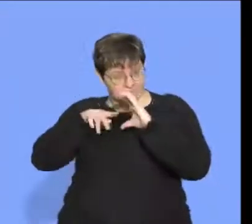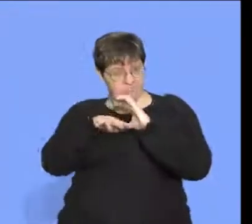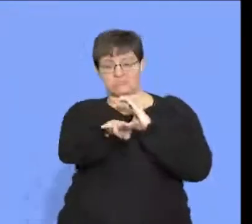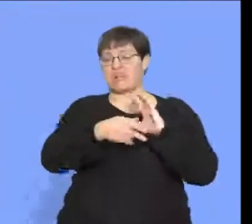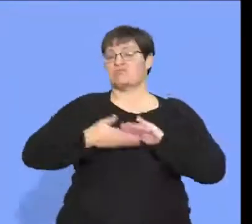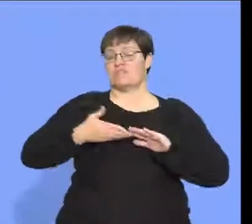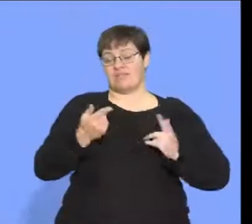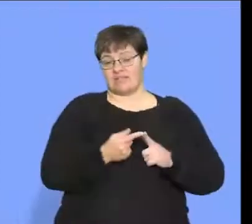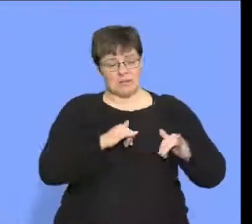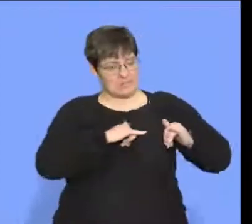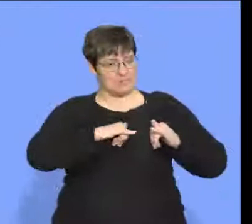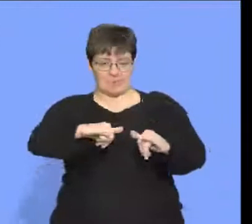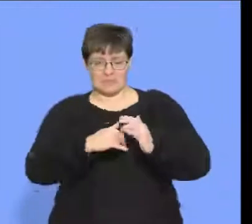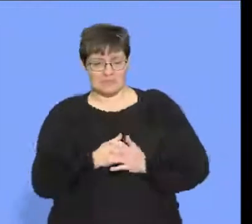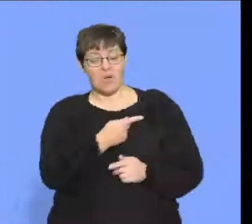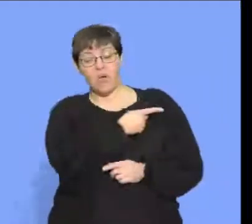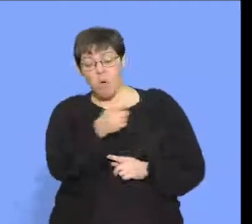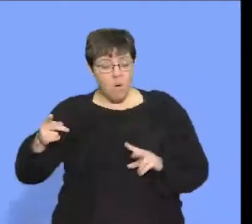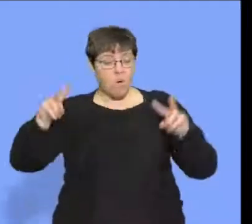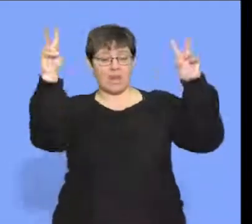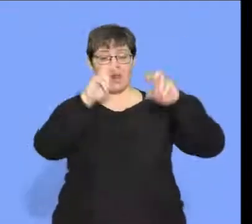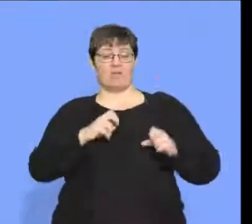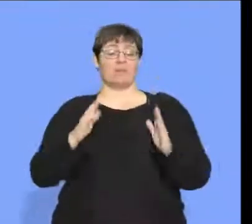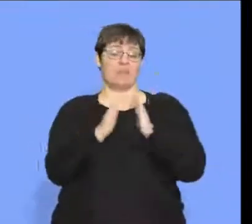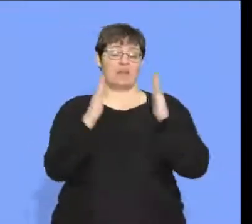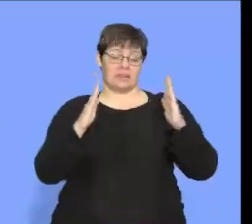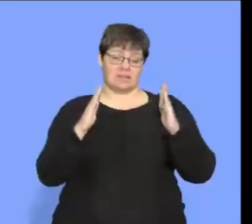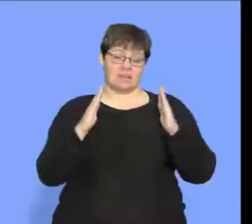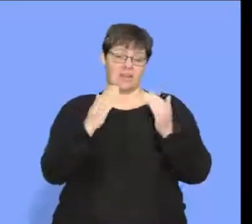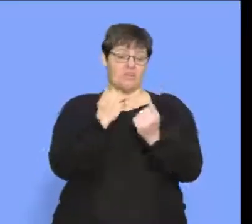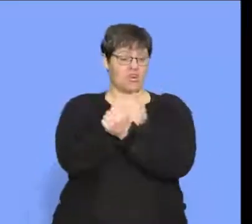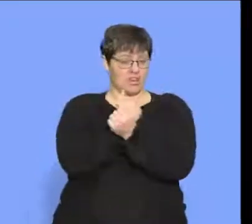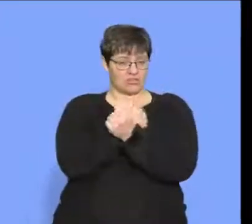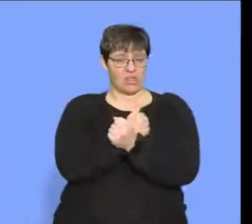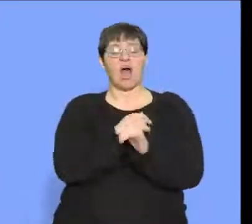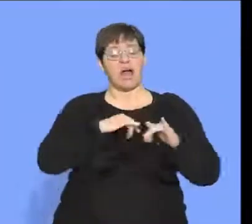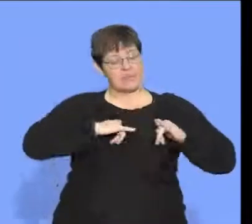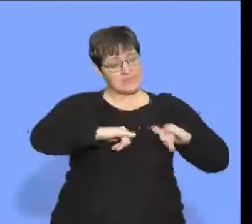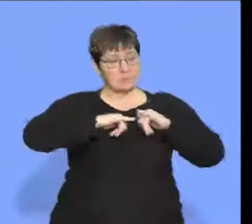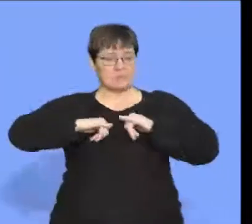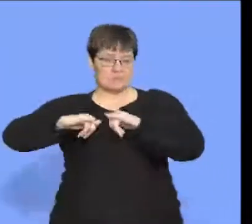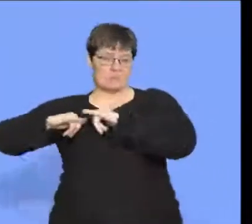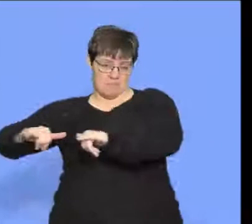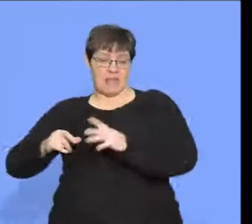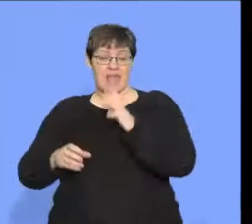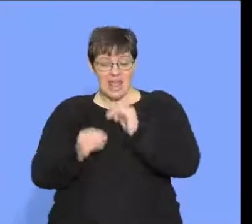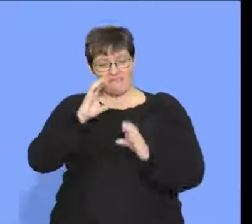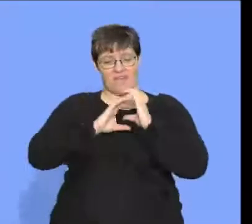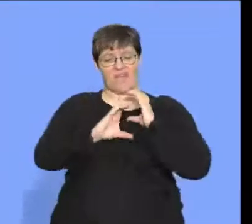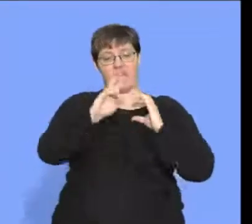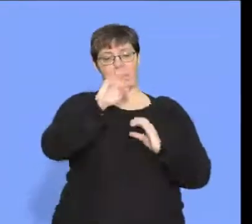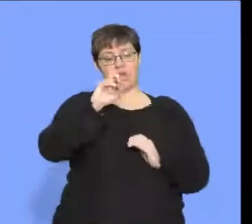a vacuum. Therefore, all electromagnetic radiation, when passing through a vacuum, travels at the same